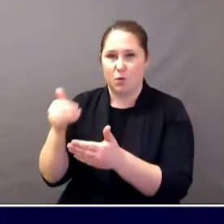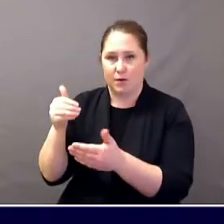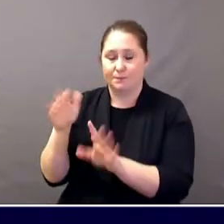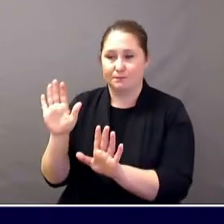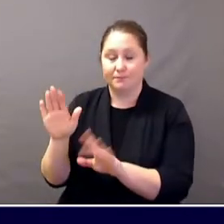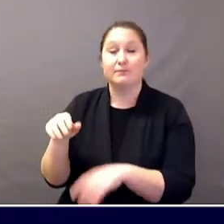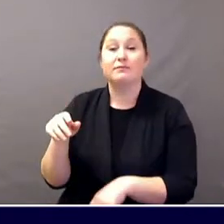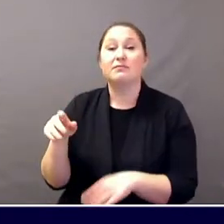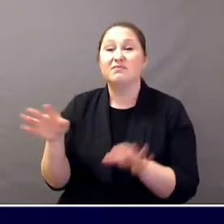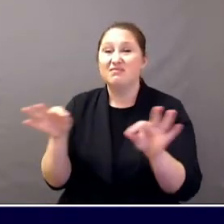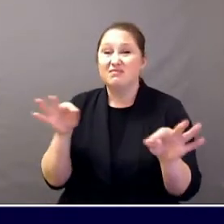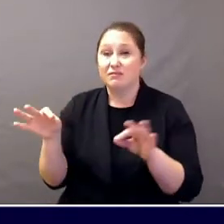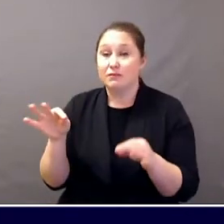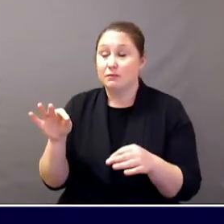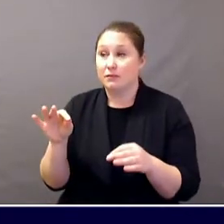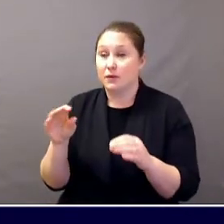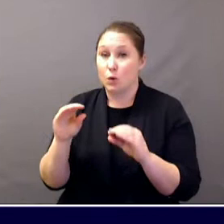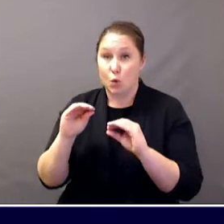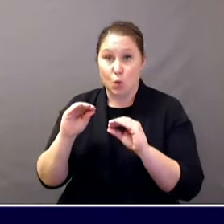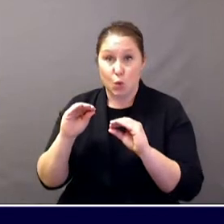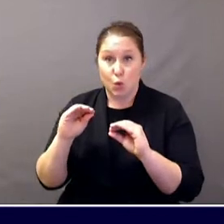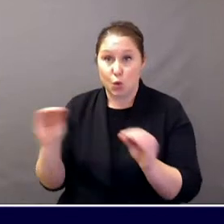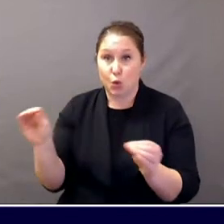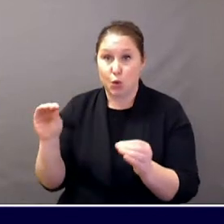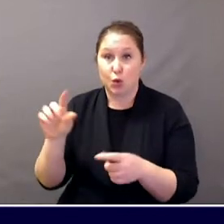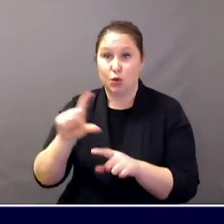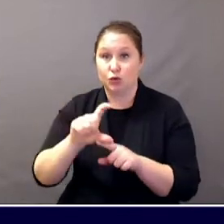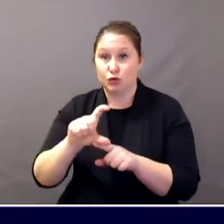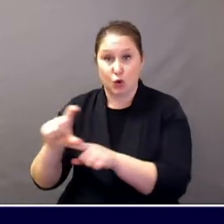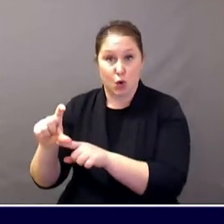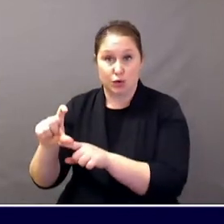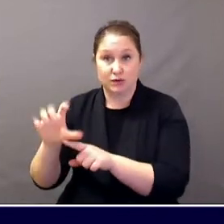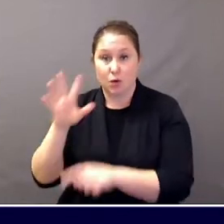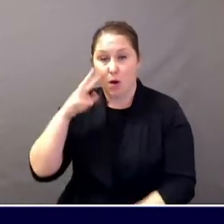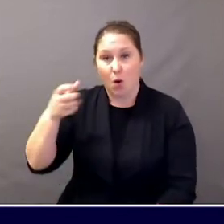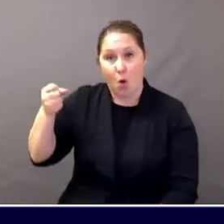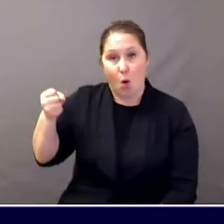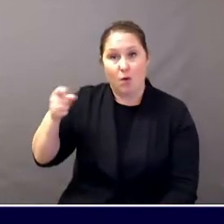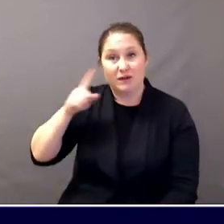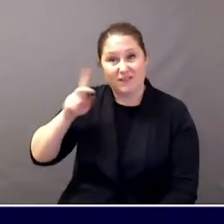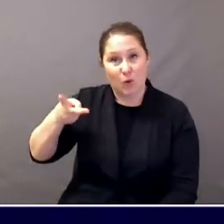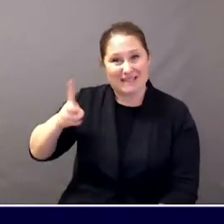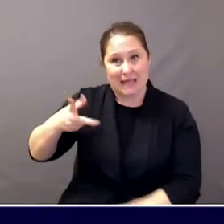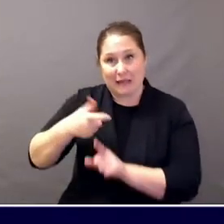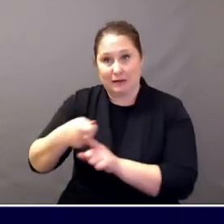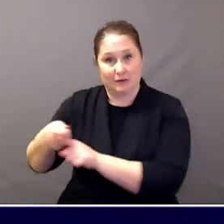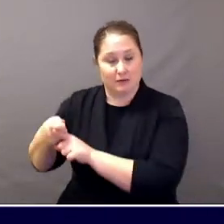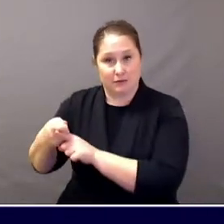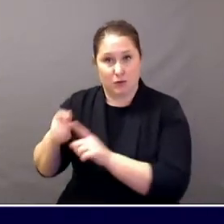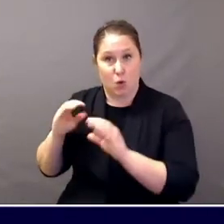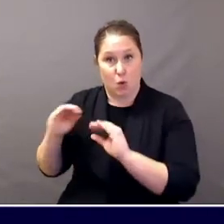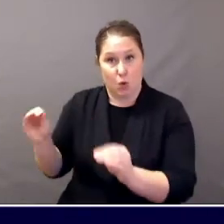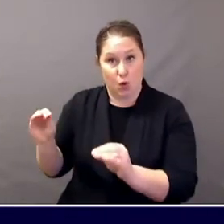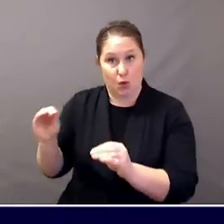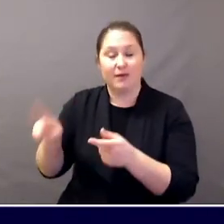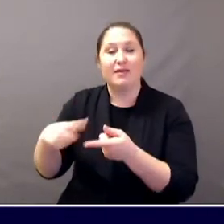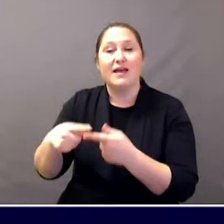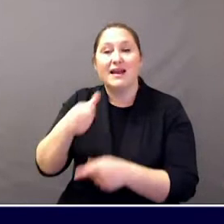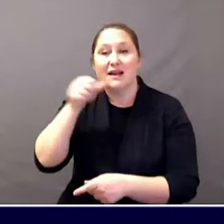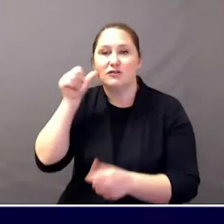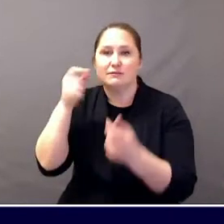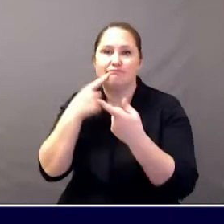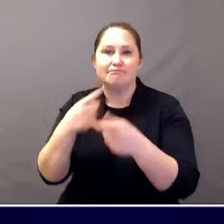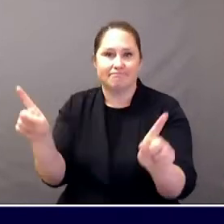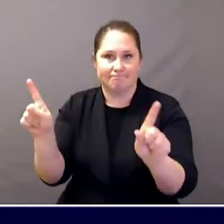back in second dose reserve, that has not yet happened. This upcoming week's allocation for the week that